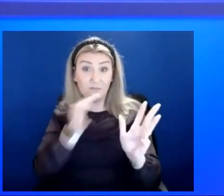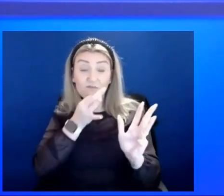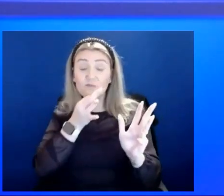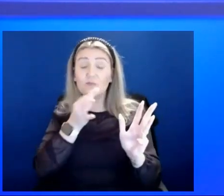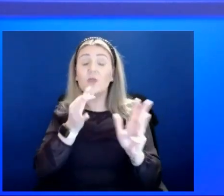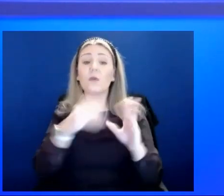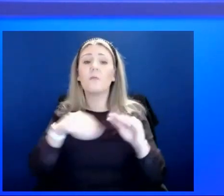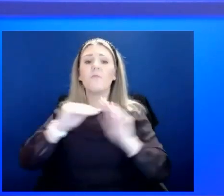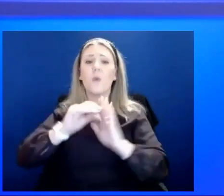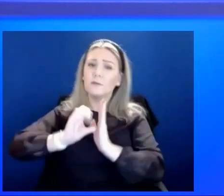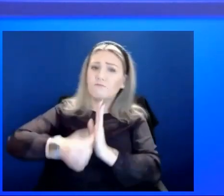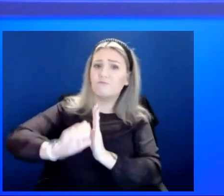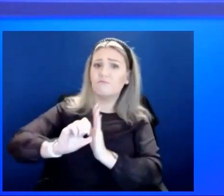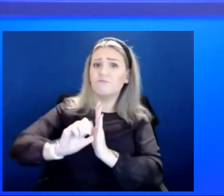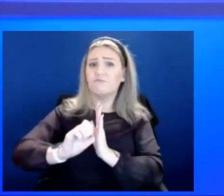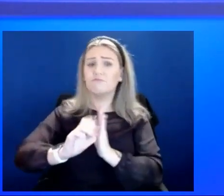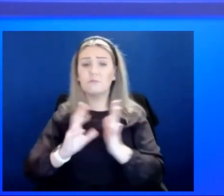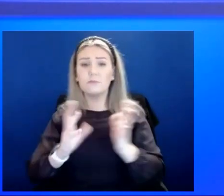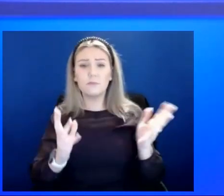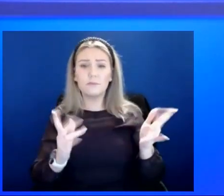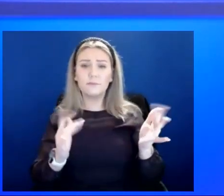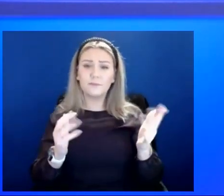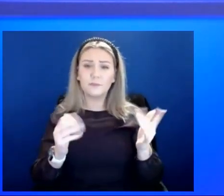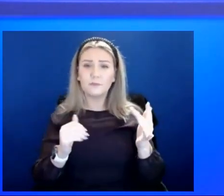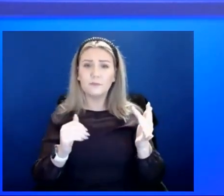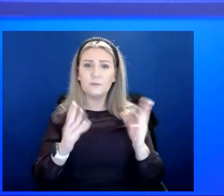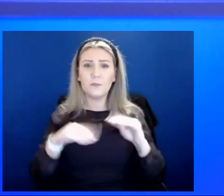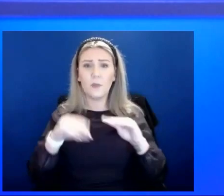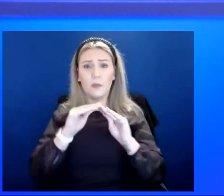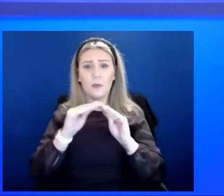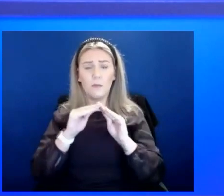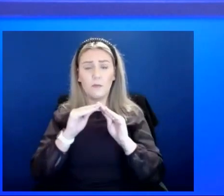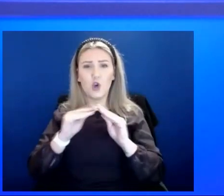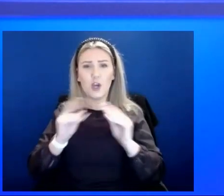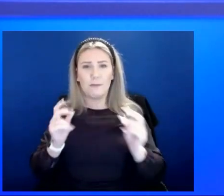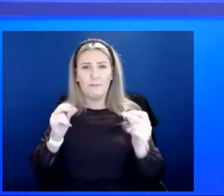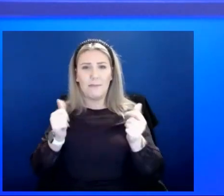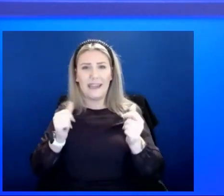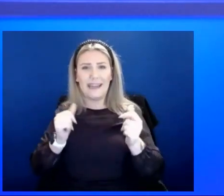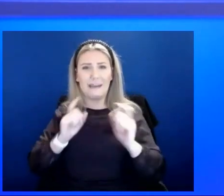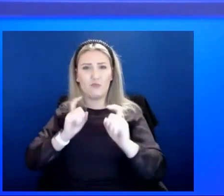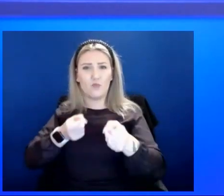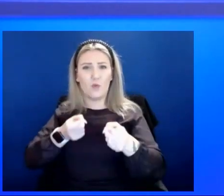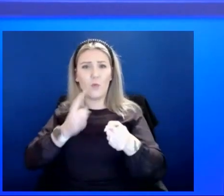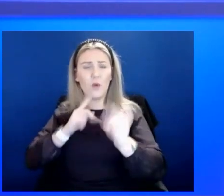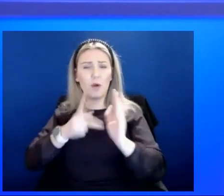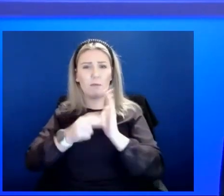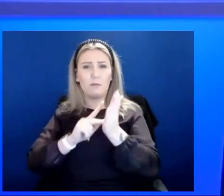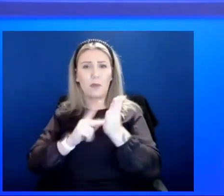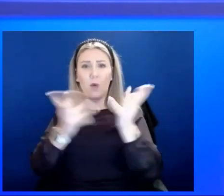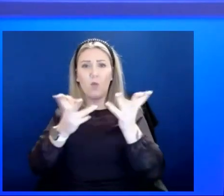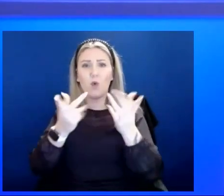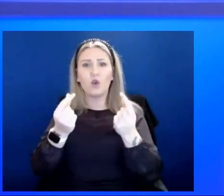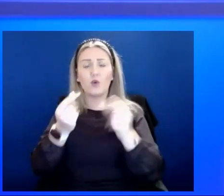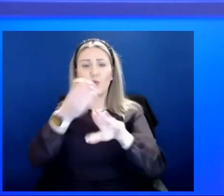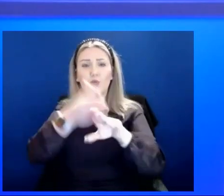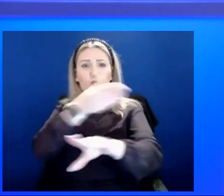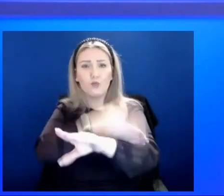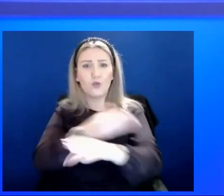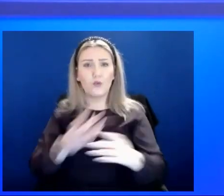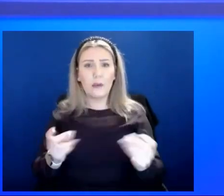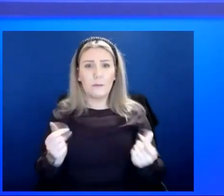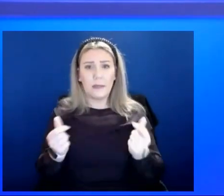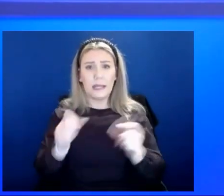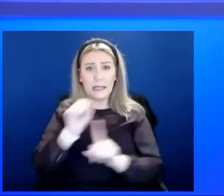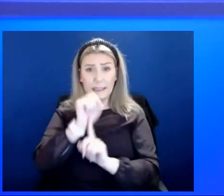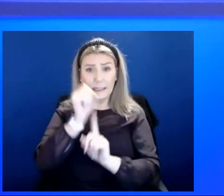emphasize the more immediate rewards in terms of what we're doing to improve our immediate situation,